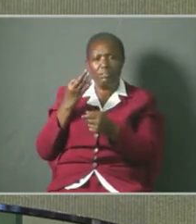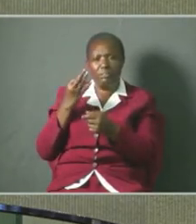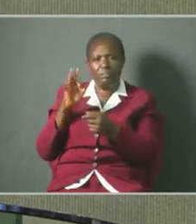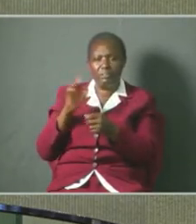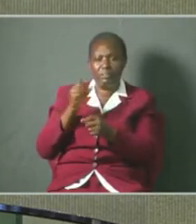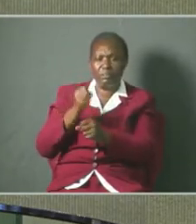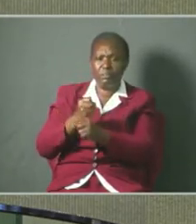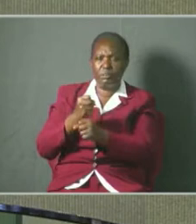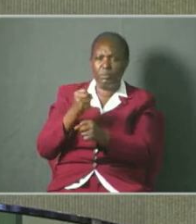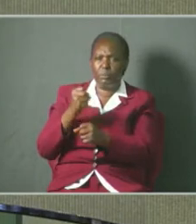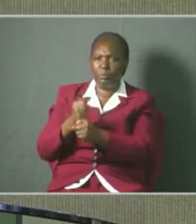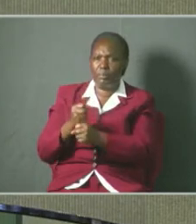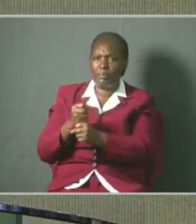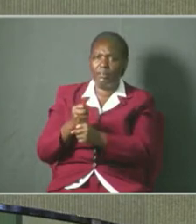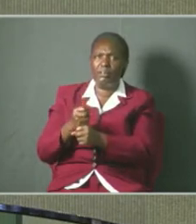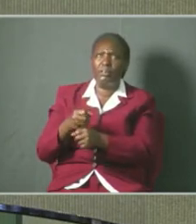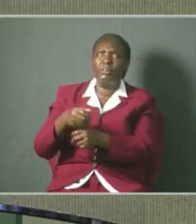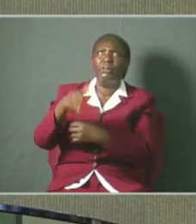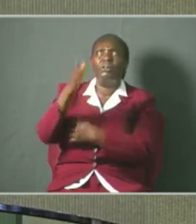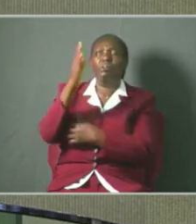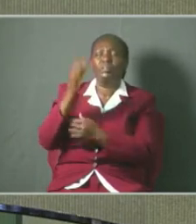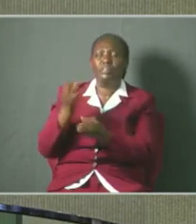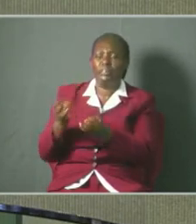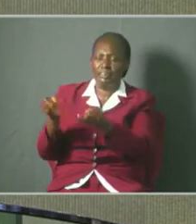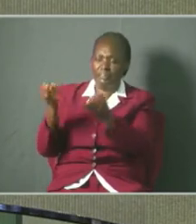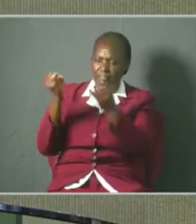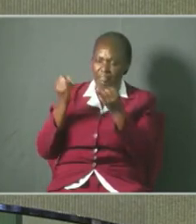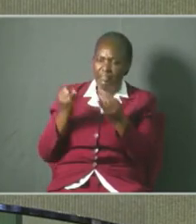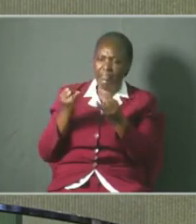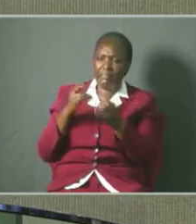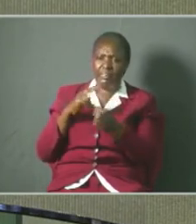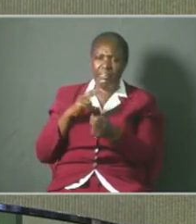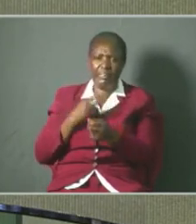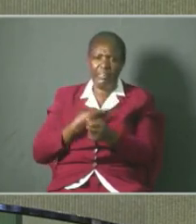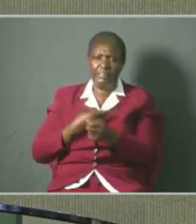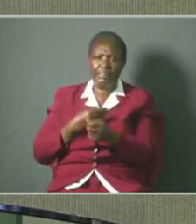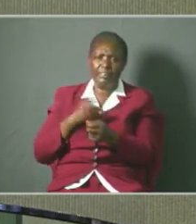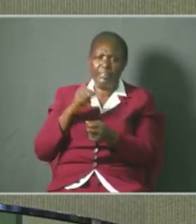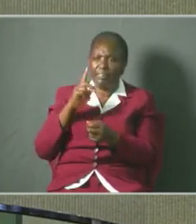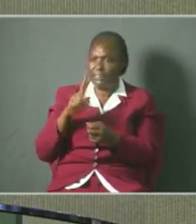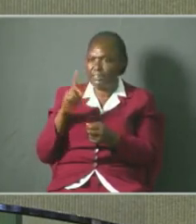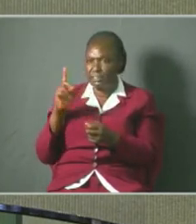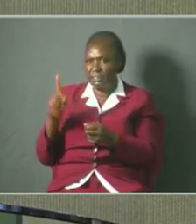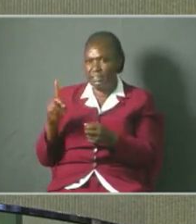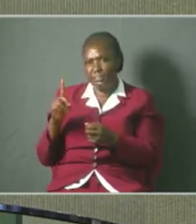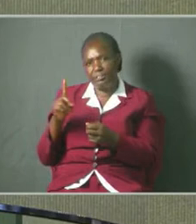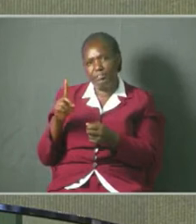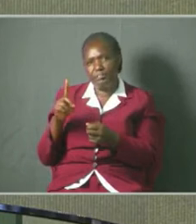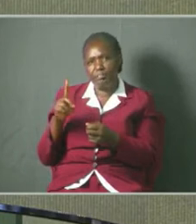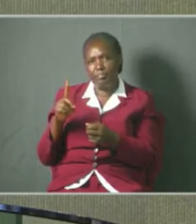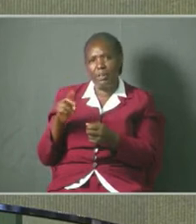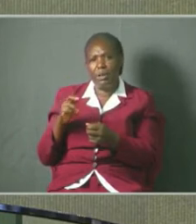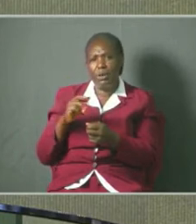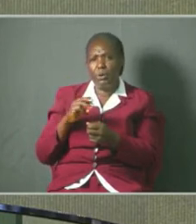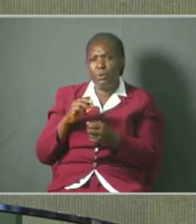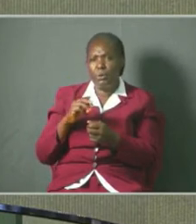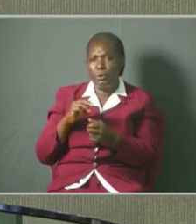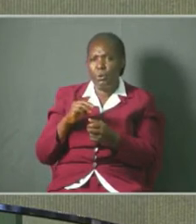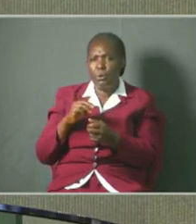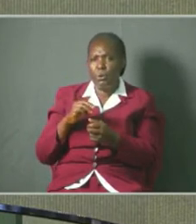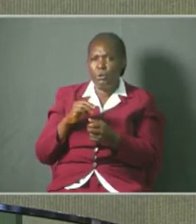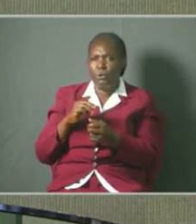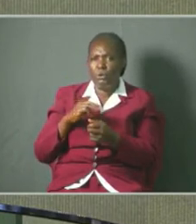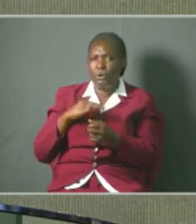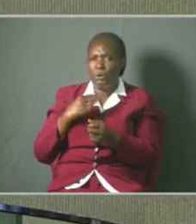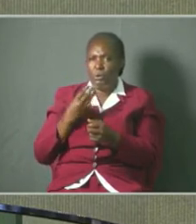available for his agenda. And at the end of every quarter, we look forward to seeing souls being baptized into